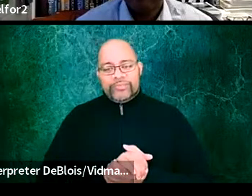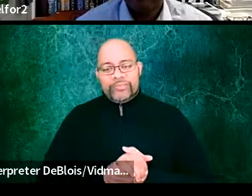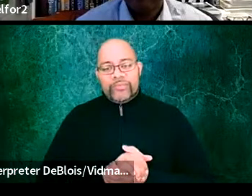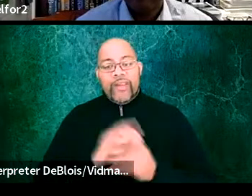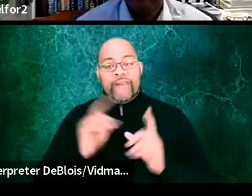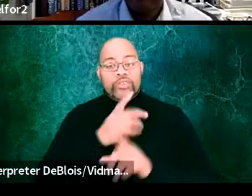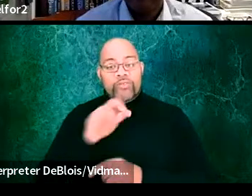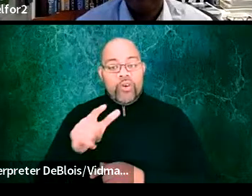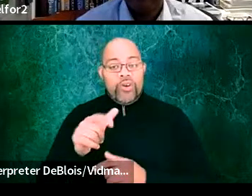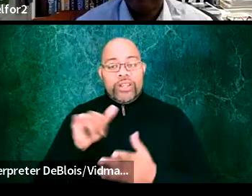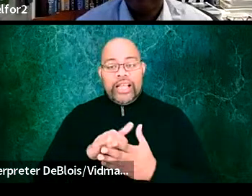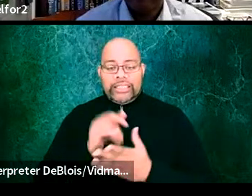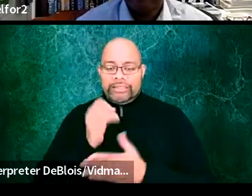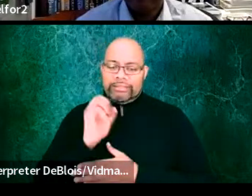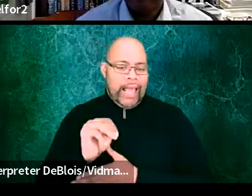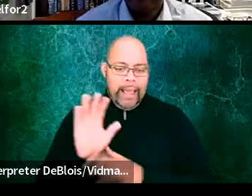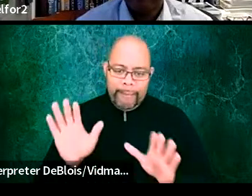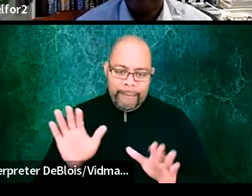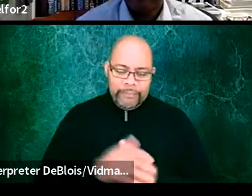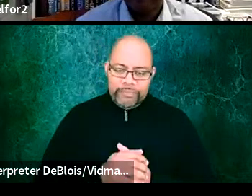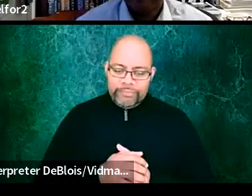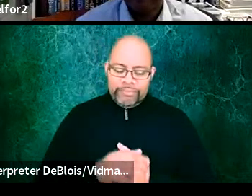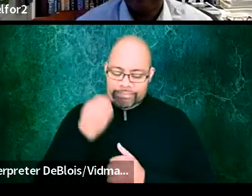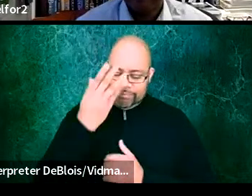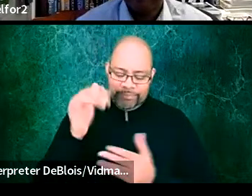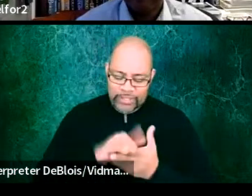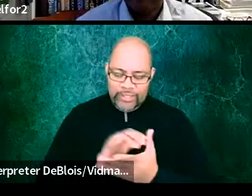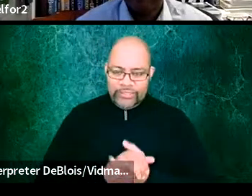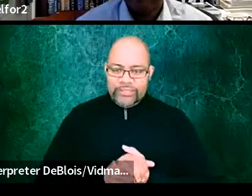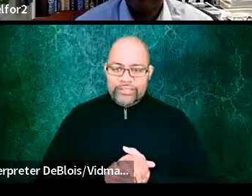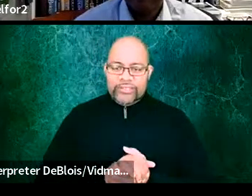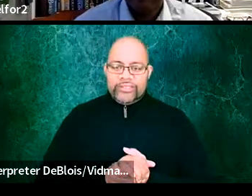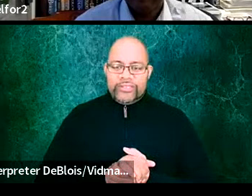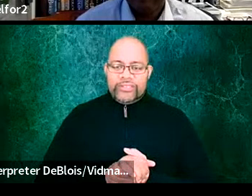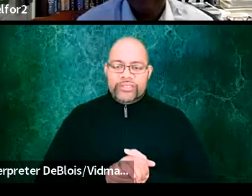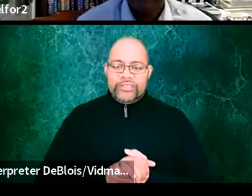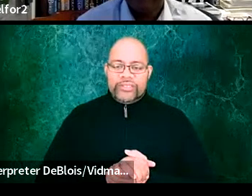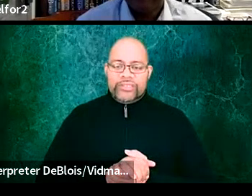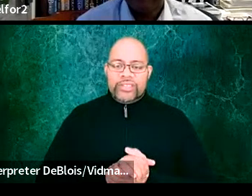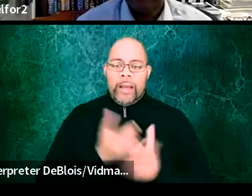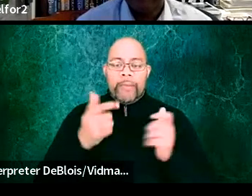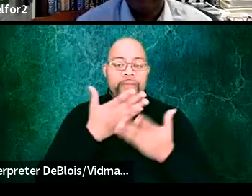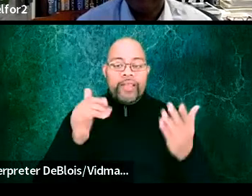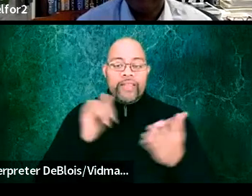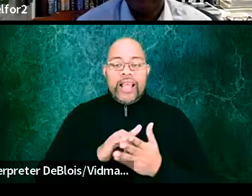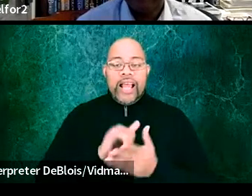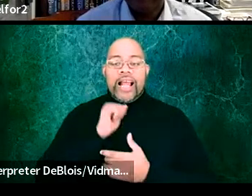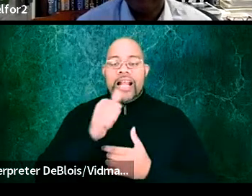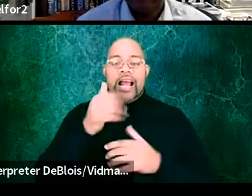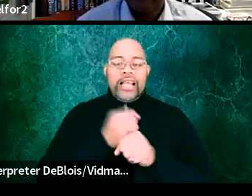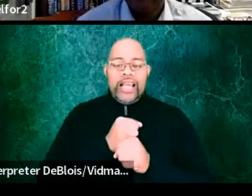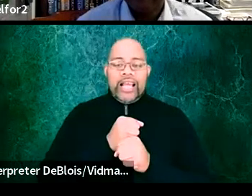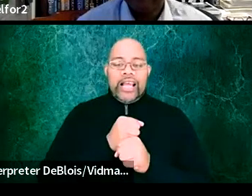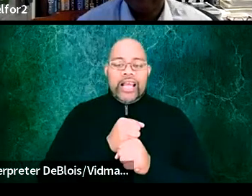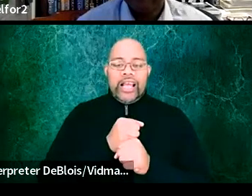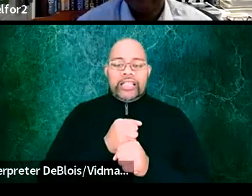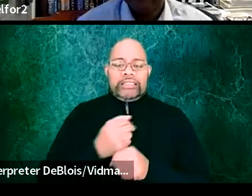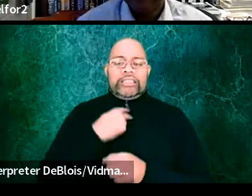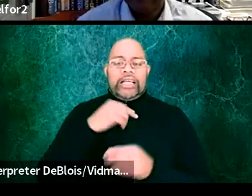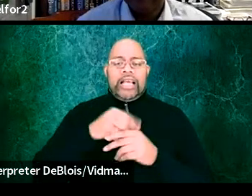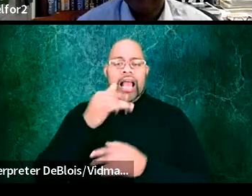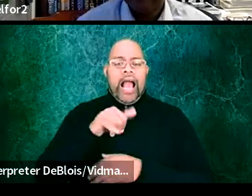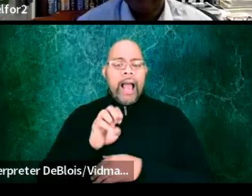first of all, that's a scam, first of all. But I think the bigger thing is like not to get sort of caught up in that hype, because